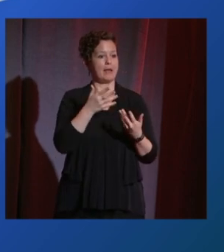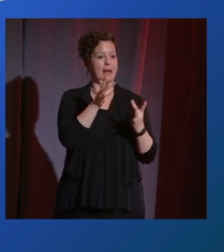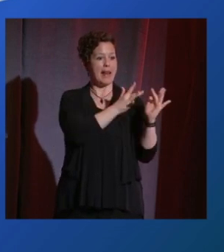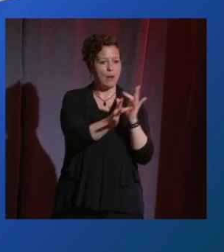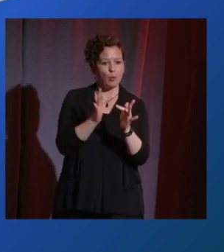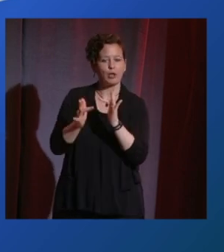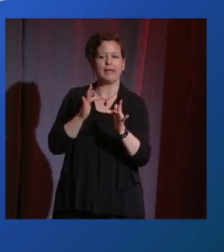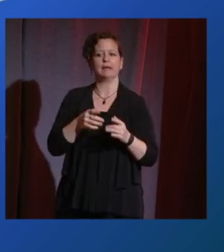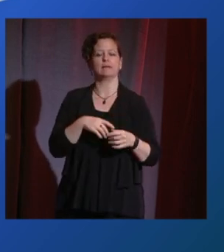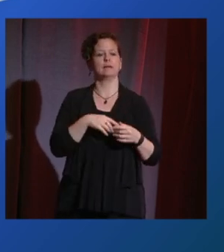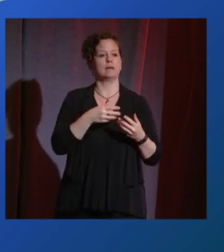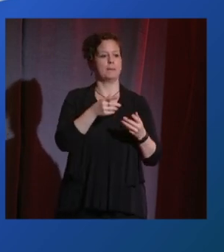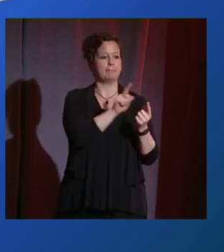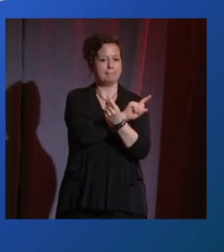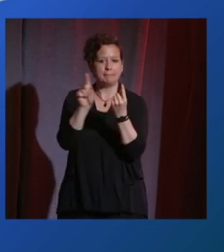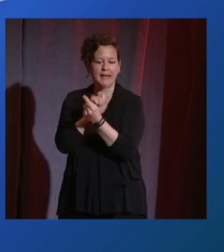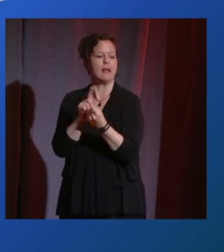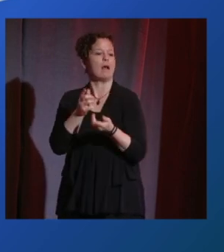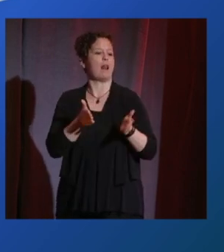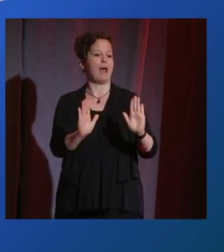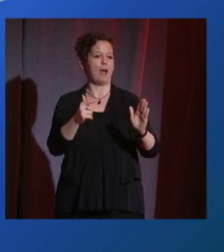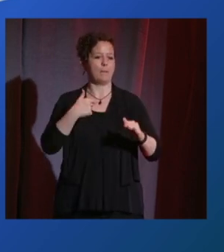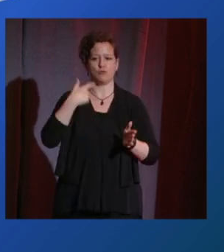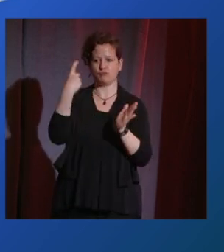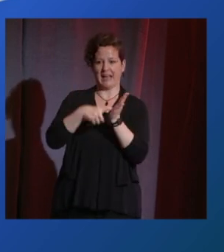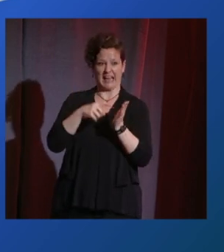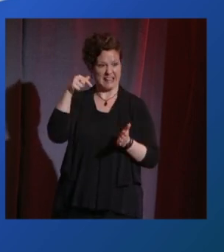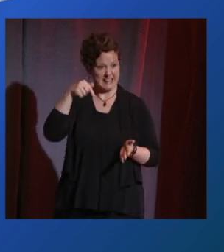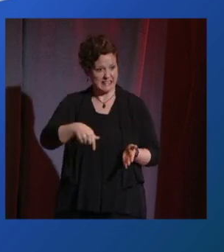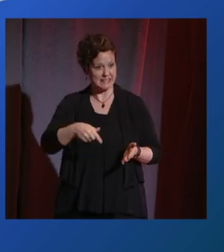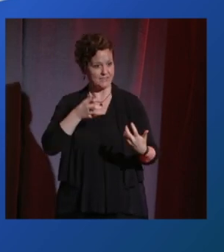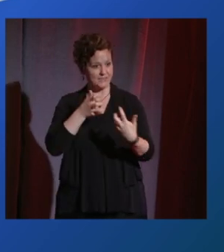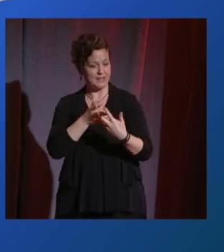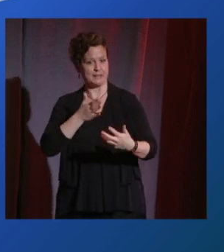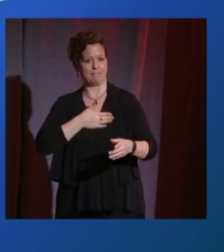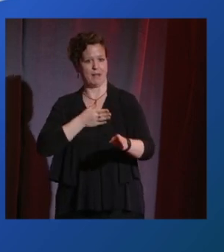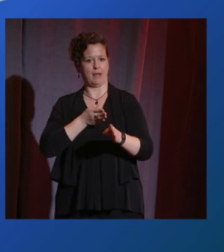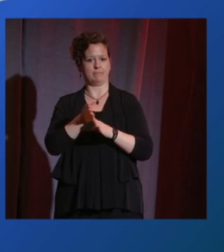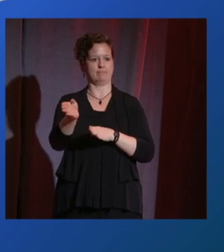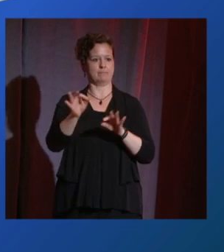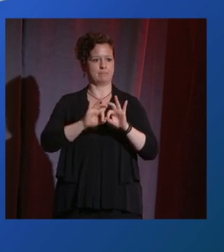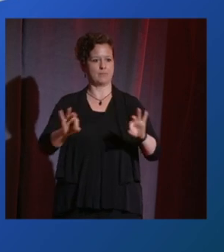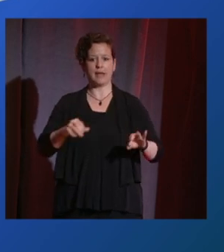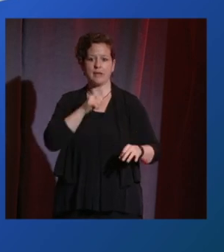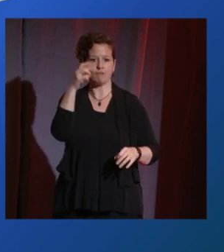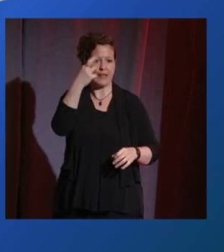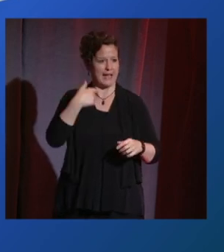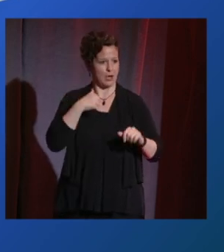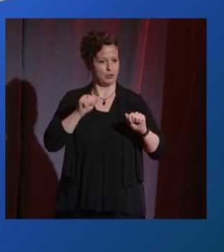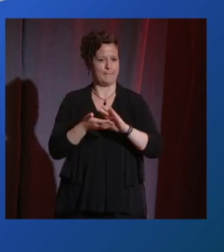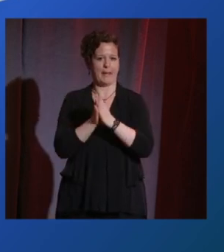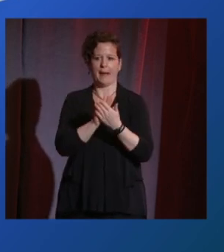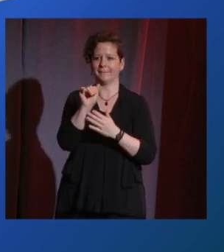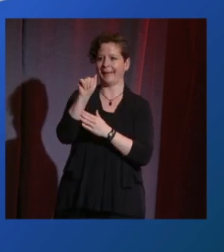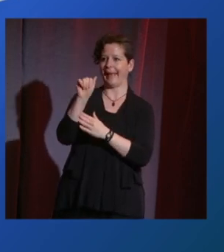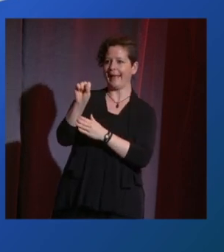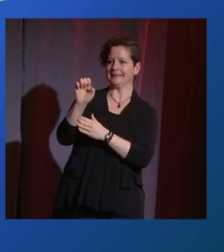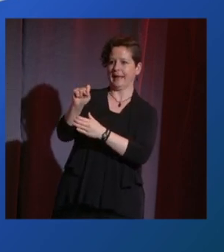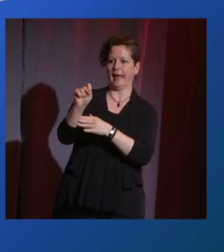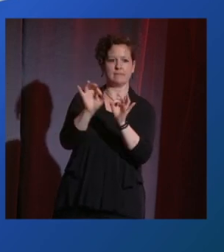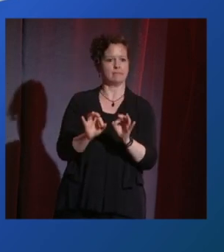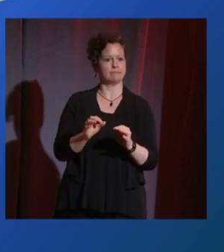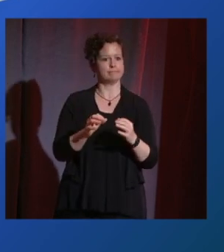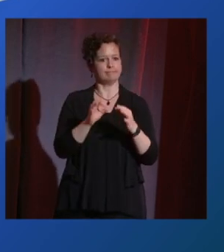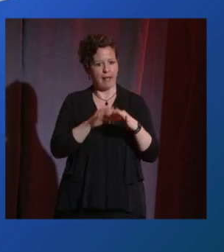found for my specific degree set um I didn't know I could be an asset especially not to an asset necessarily to National